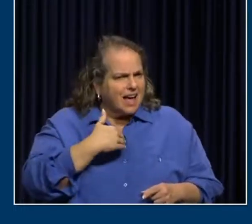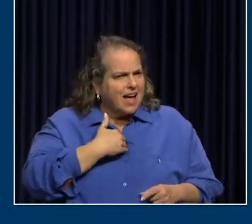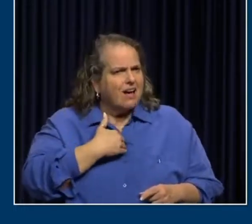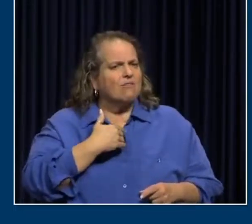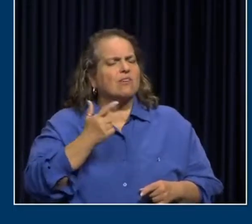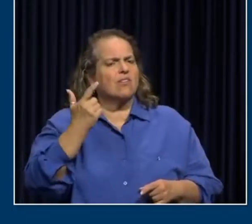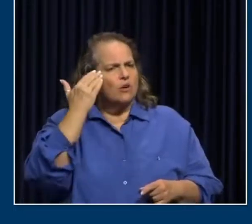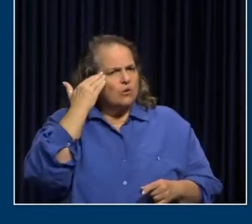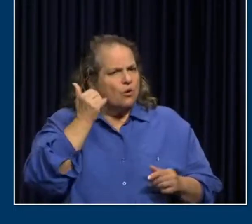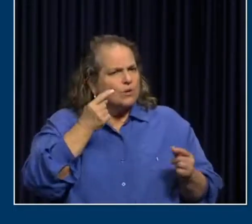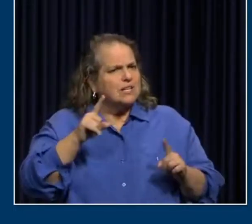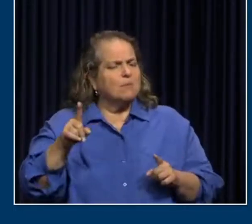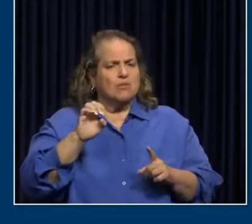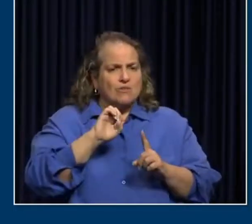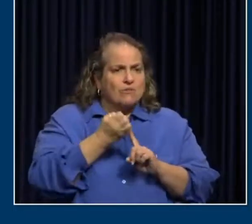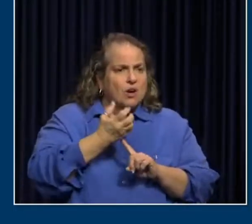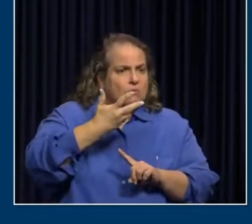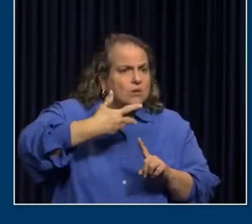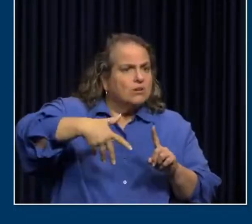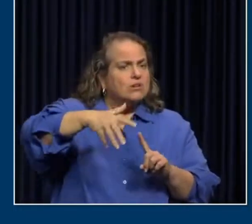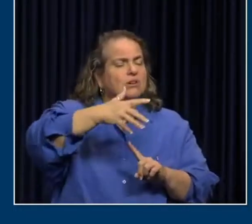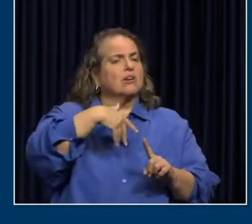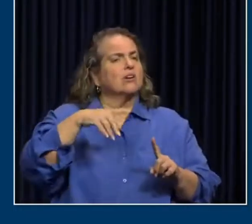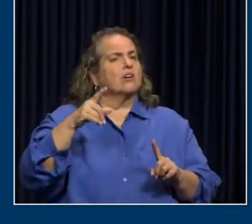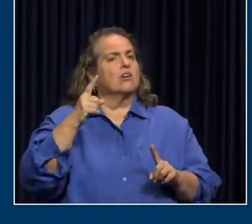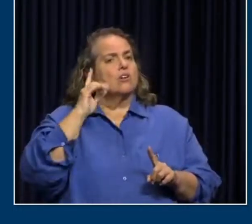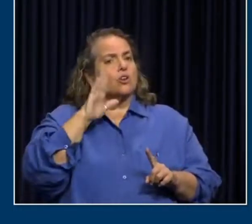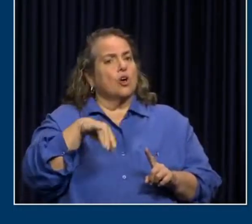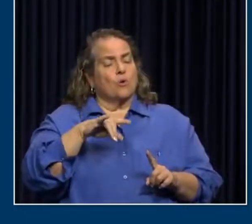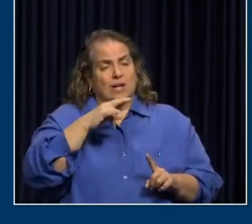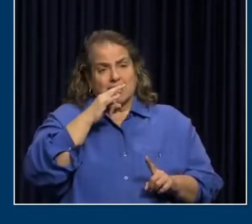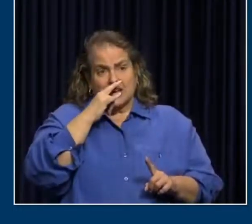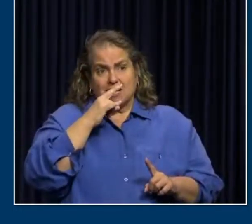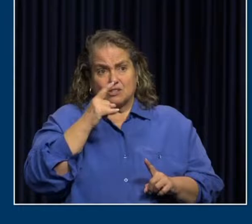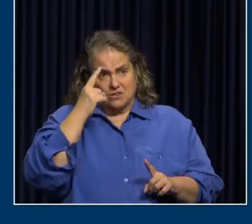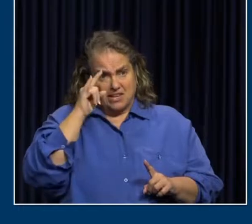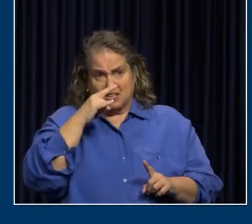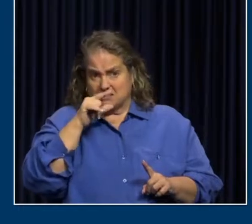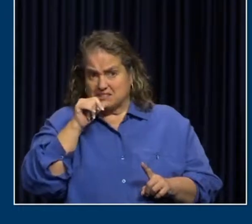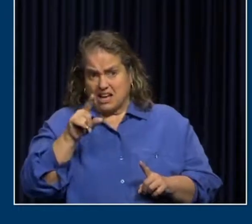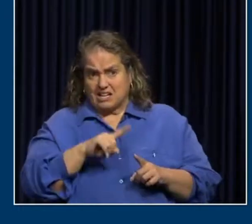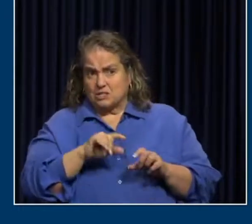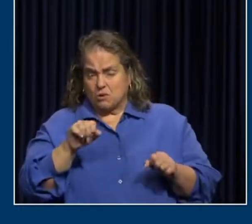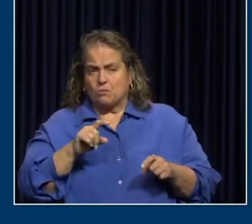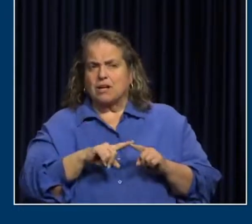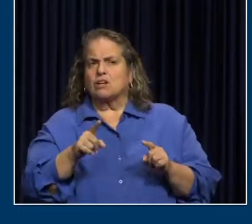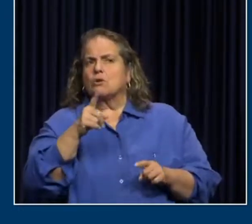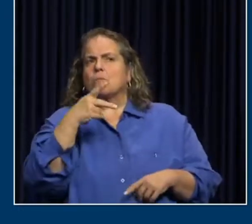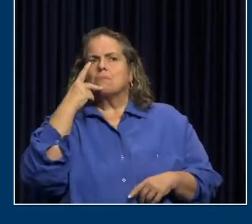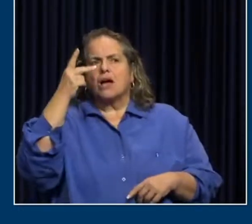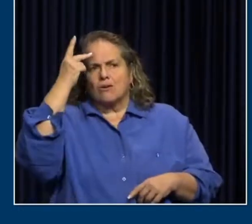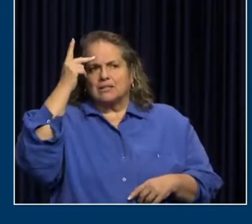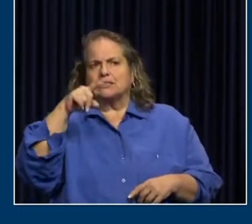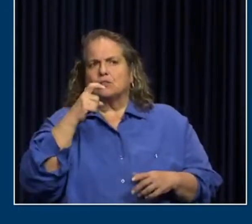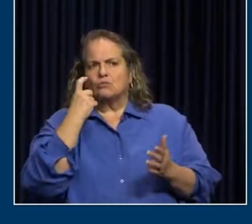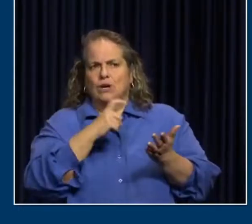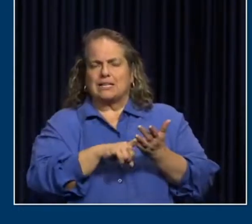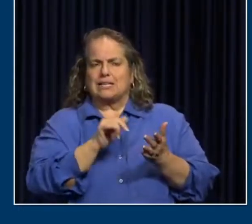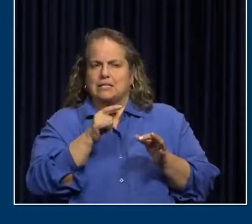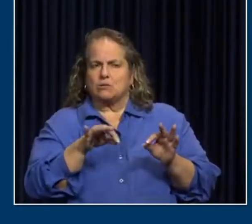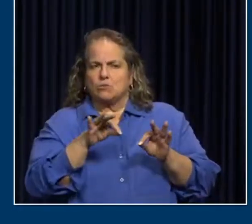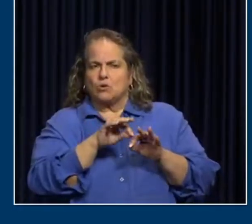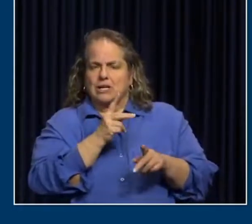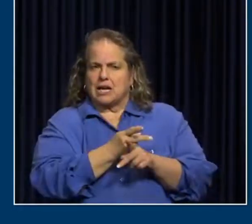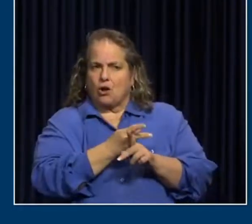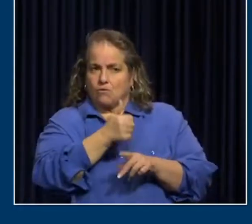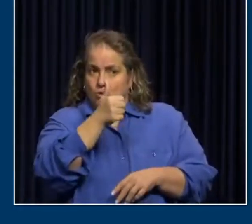the environment. So I think being honest with kids as much as possible, but also parents recognizing that it's important to take care of themselves during this time. Some things